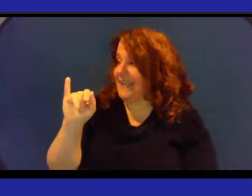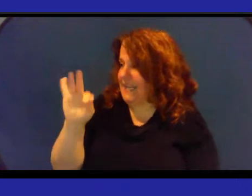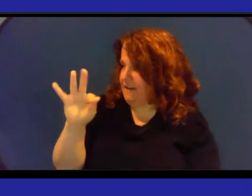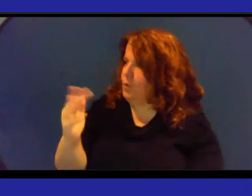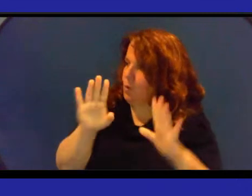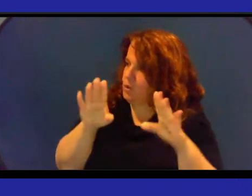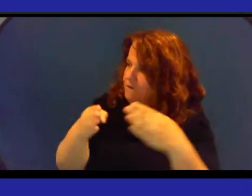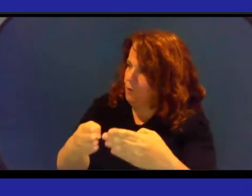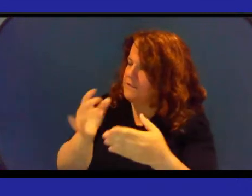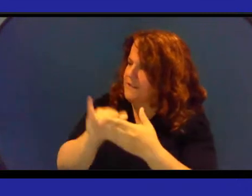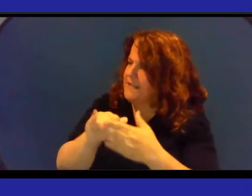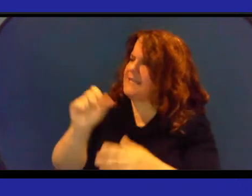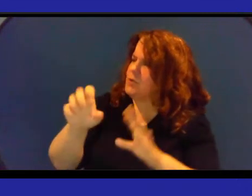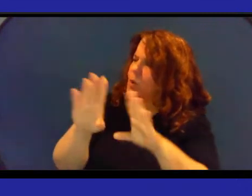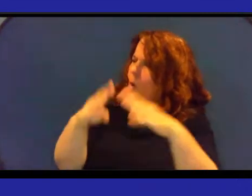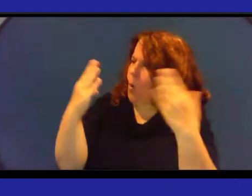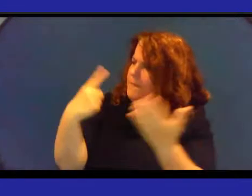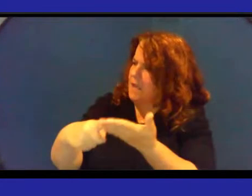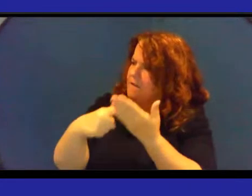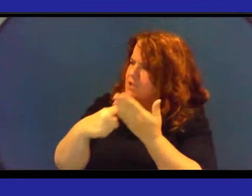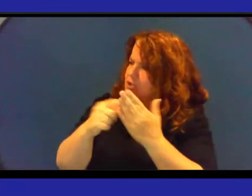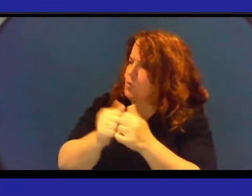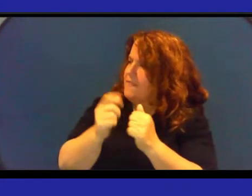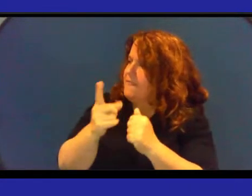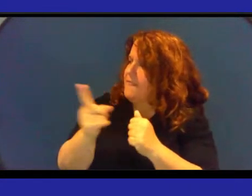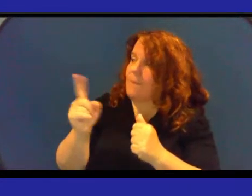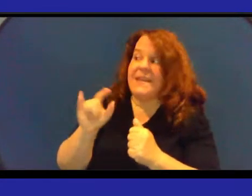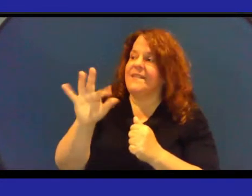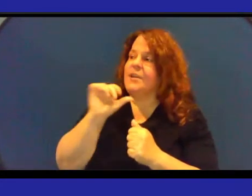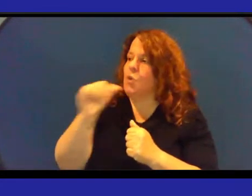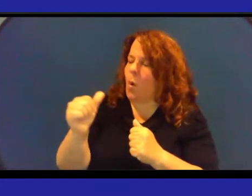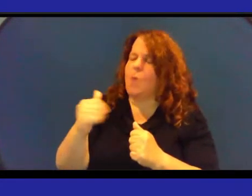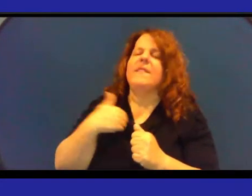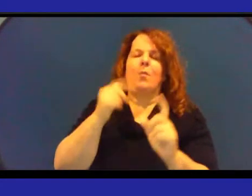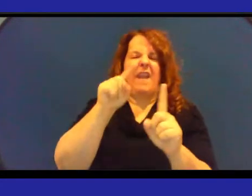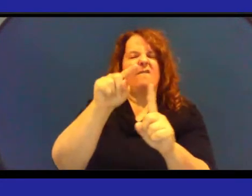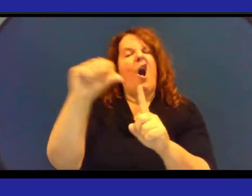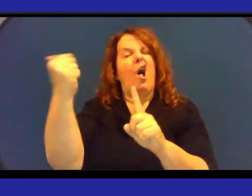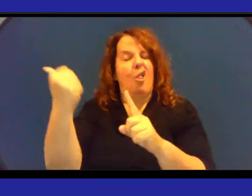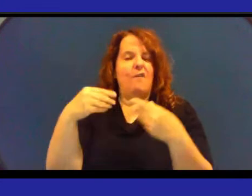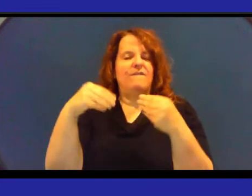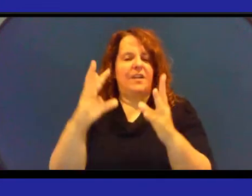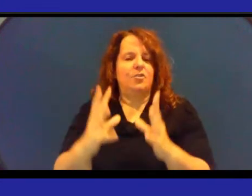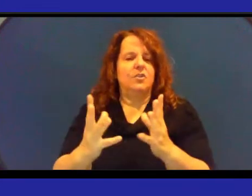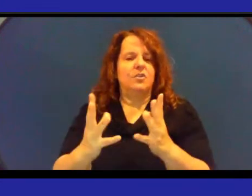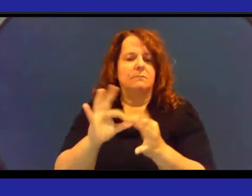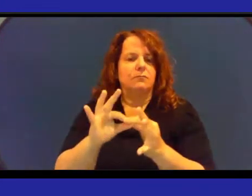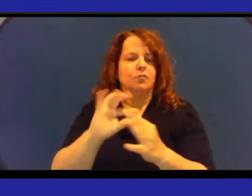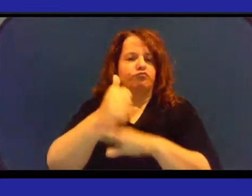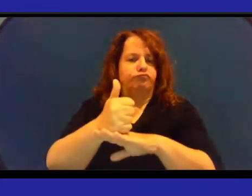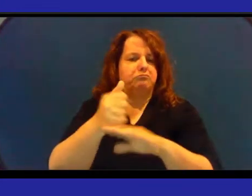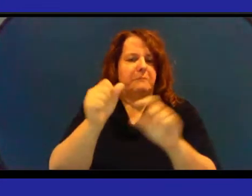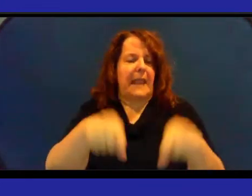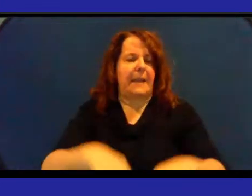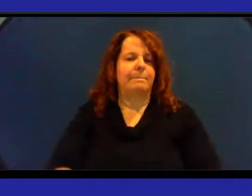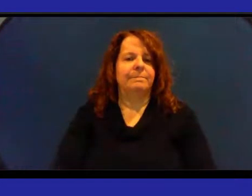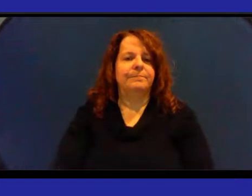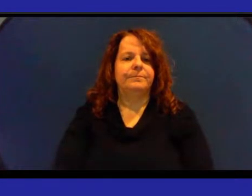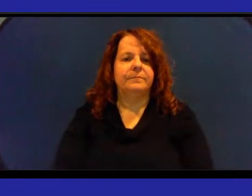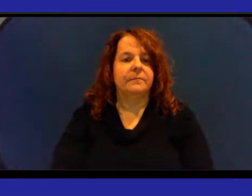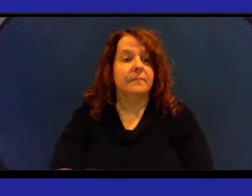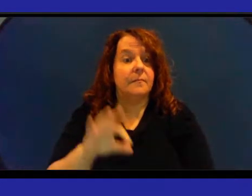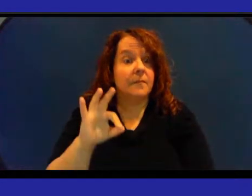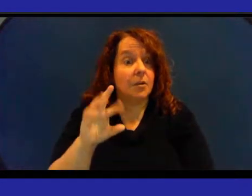start the conversations with Okay. them. And if they don't have them, they're our vendors, so we'll work with them to Okay. get it if we need it. Thank you. Frida, do you have a